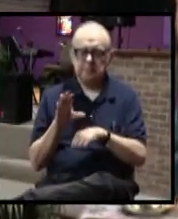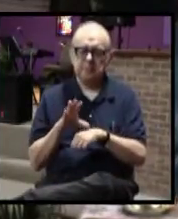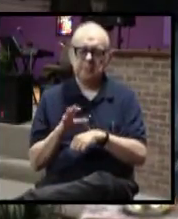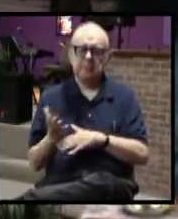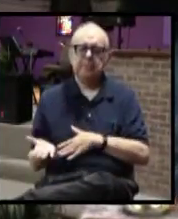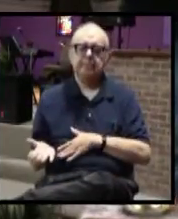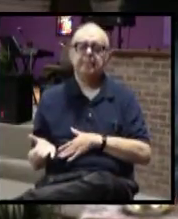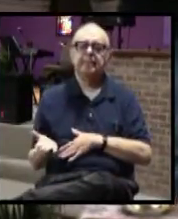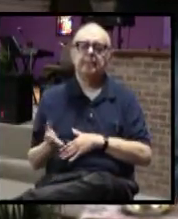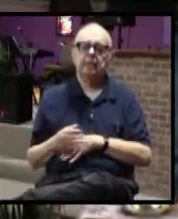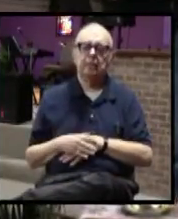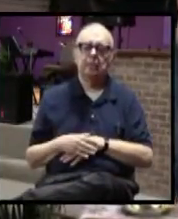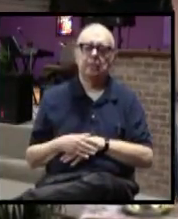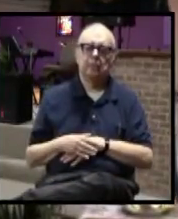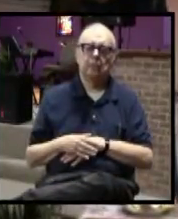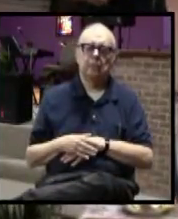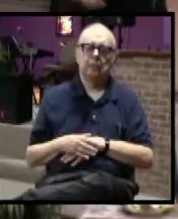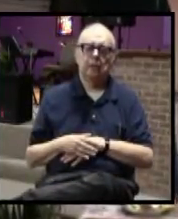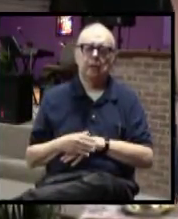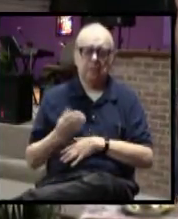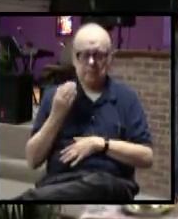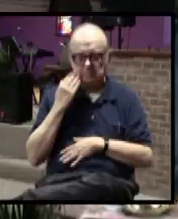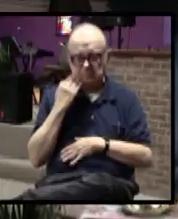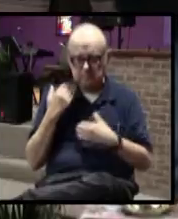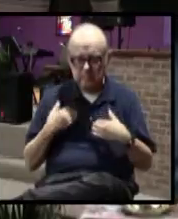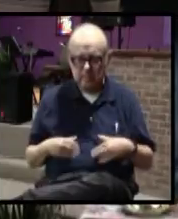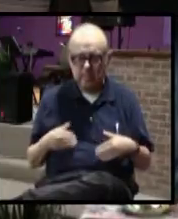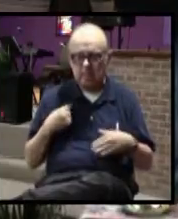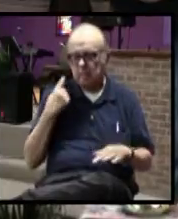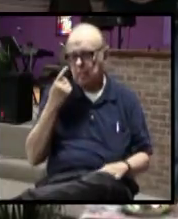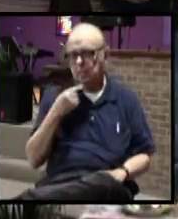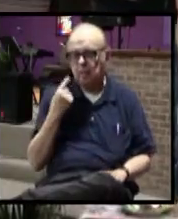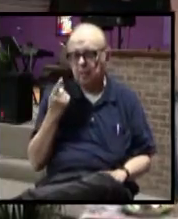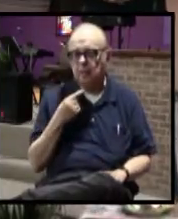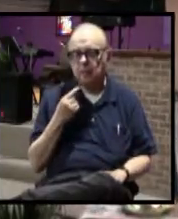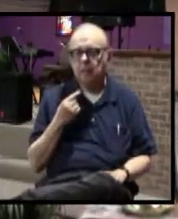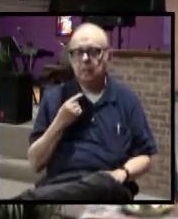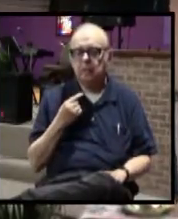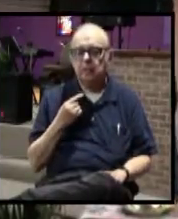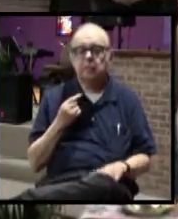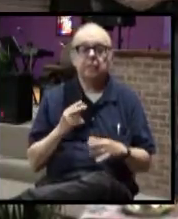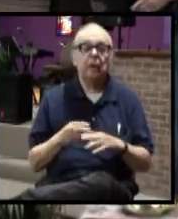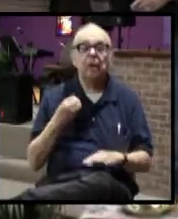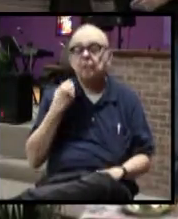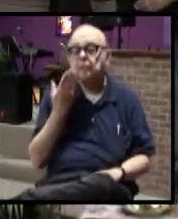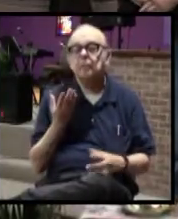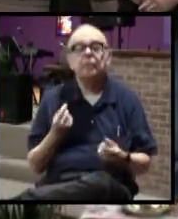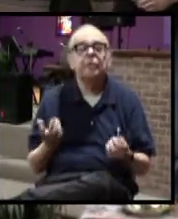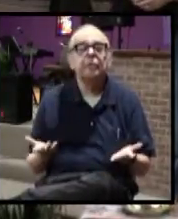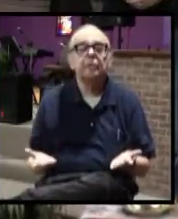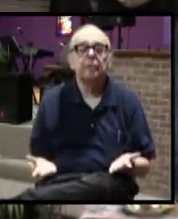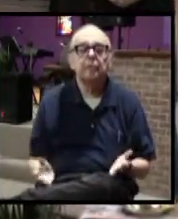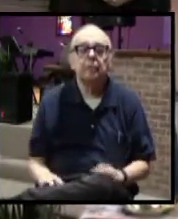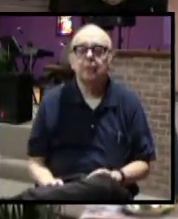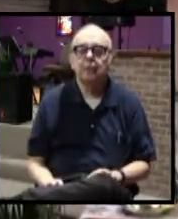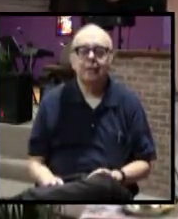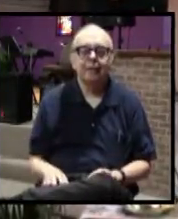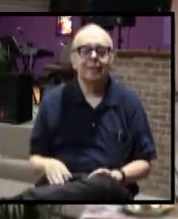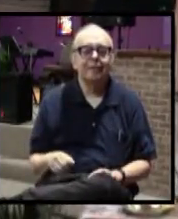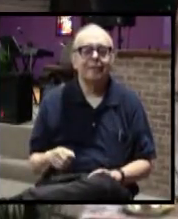If a lady walked in here, and you knew by her dress and you knew the way she looked, that she was a prostitute, what would you do?